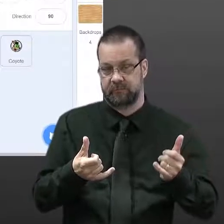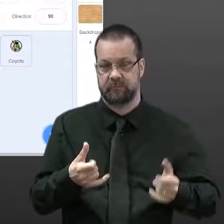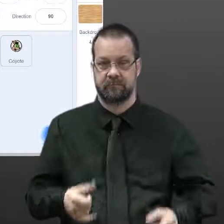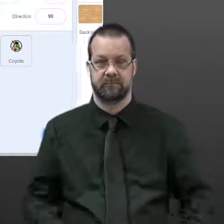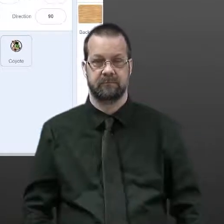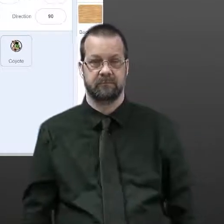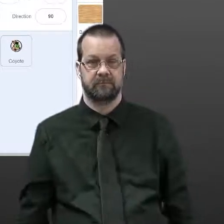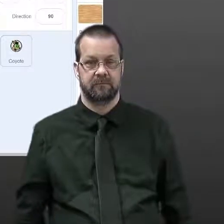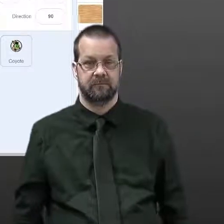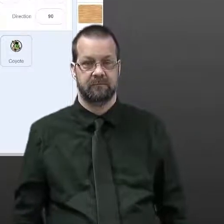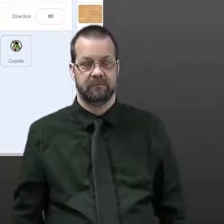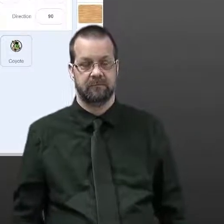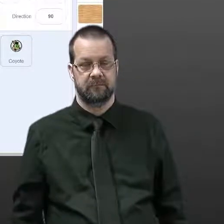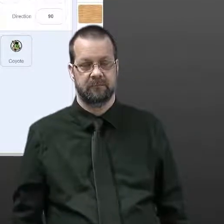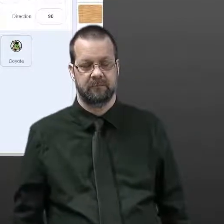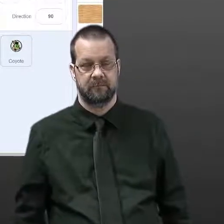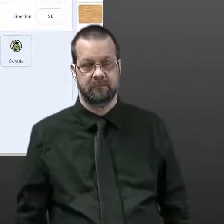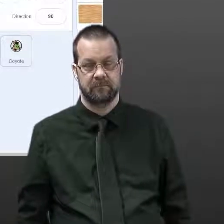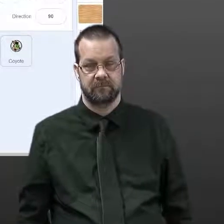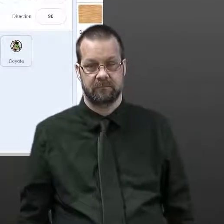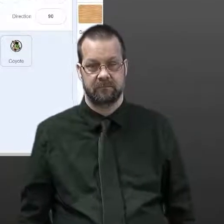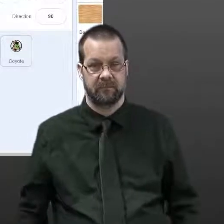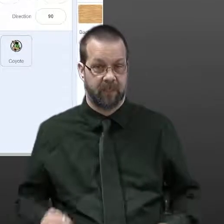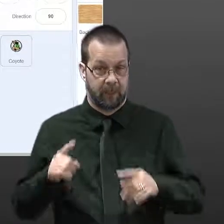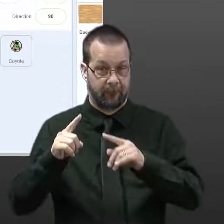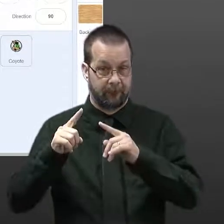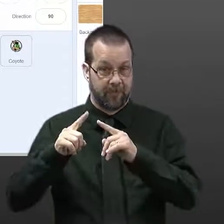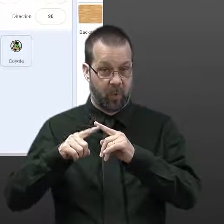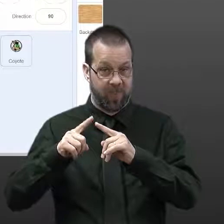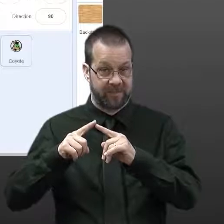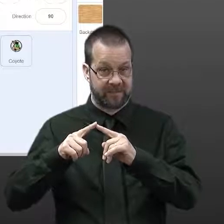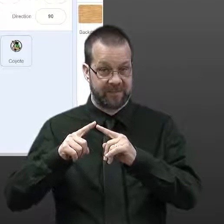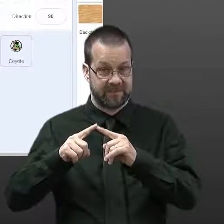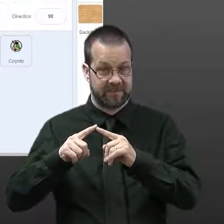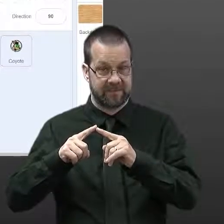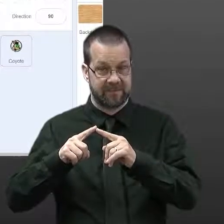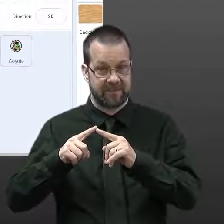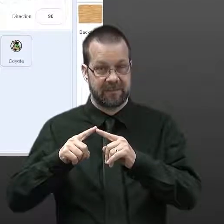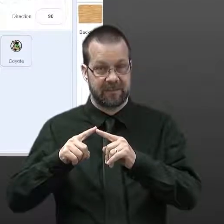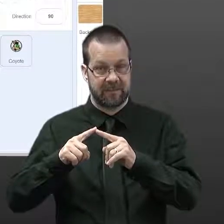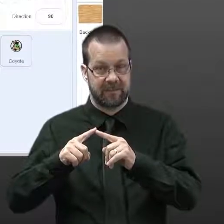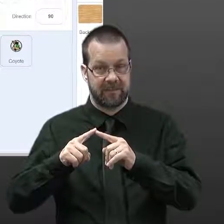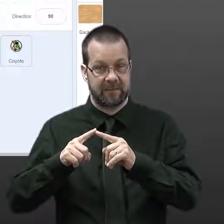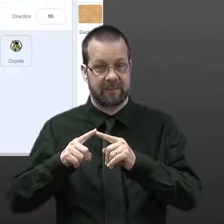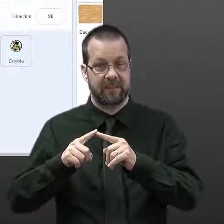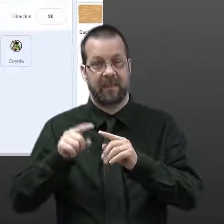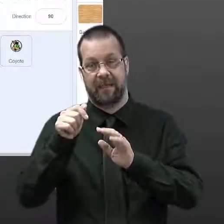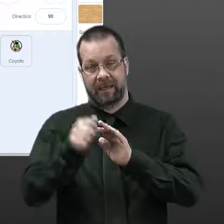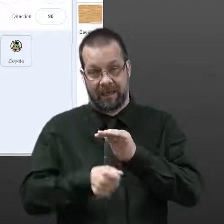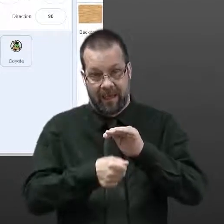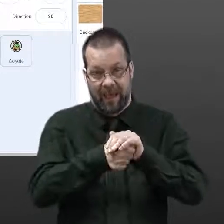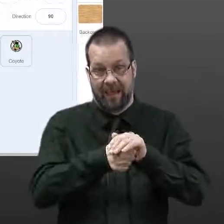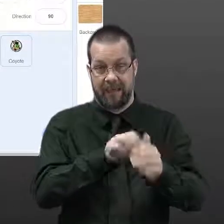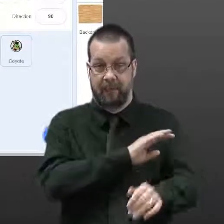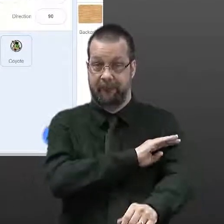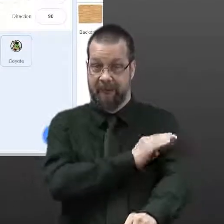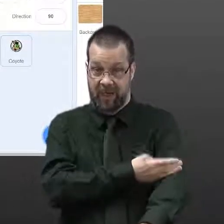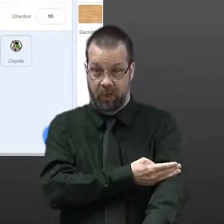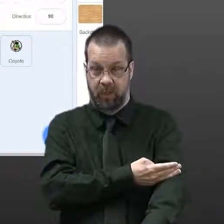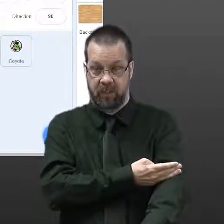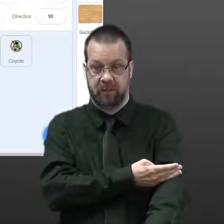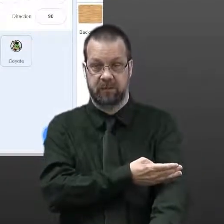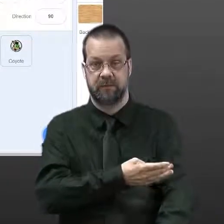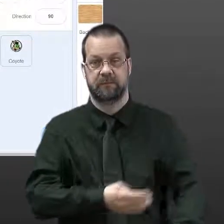this celebration. So we're going to hide points, and we are going to hide